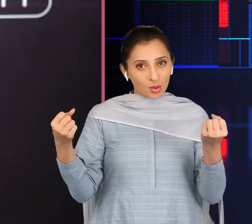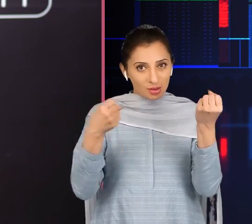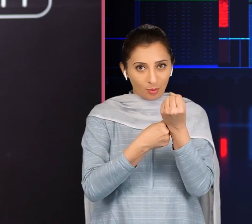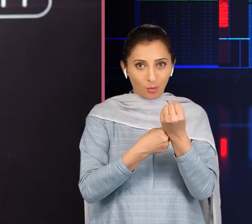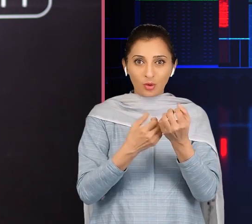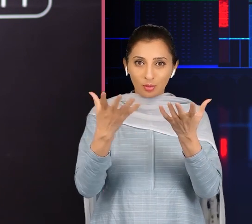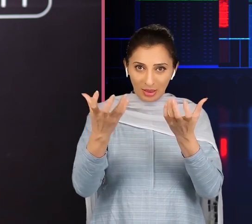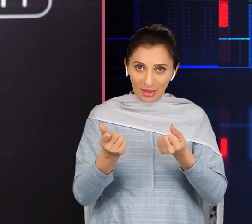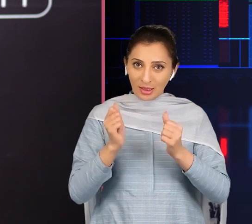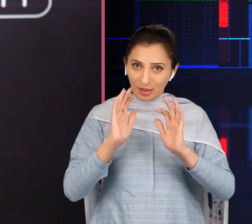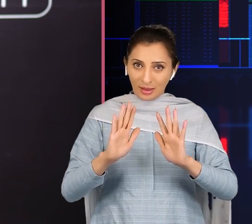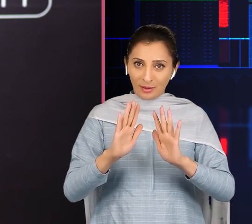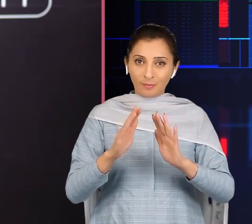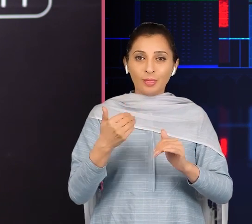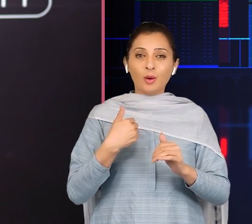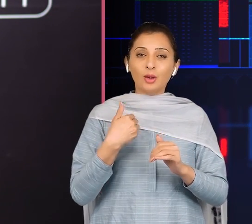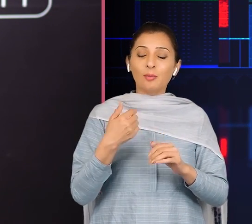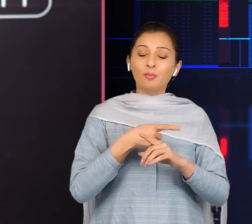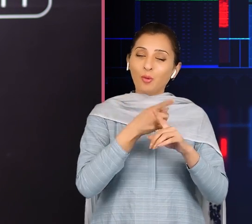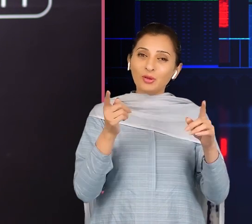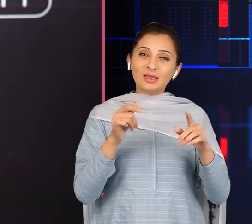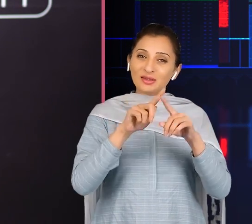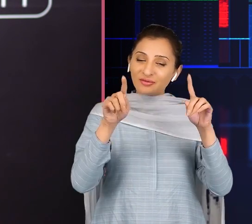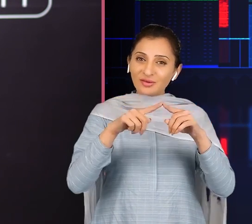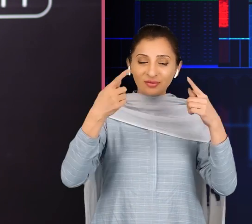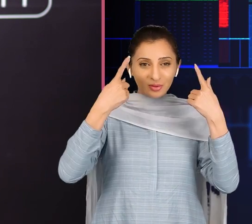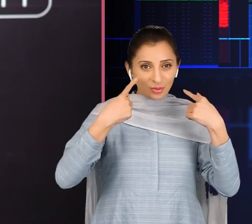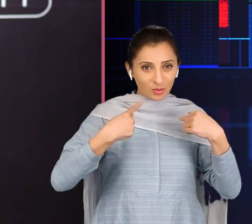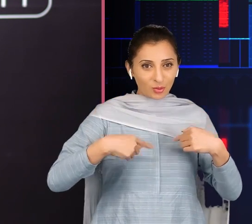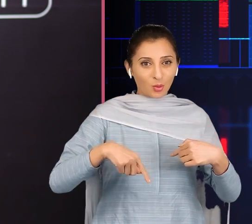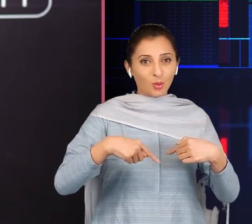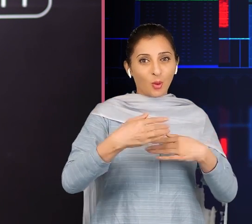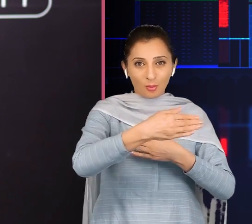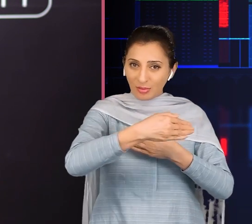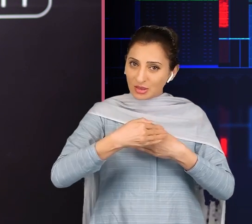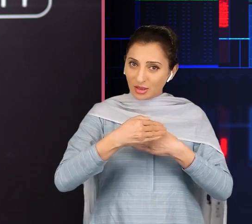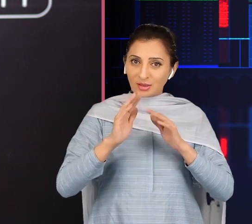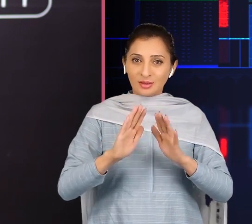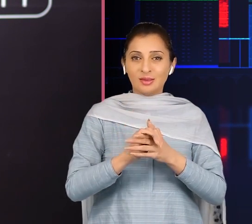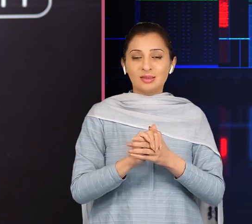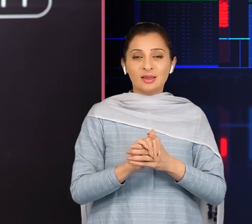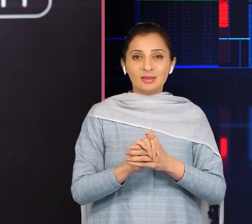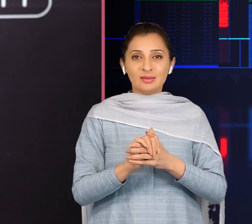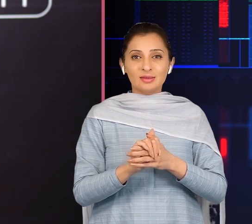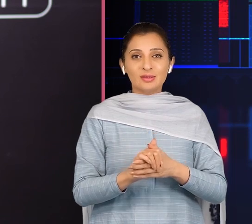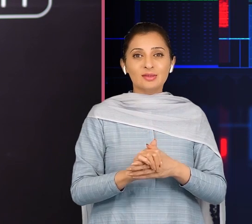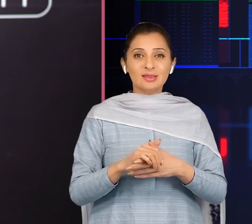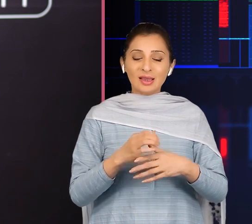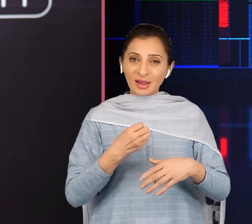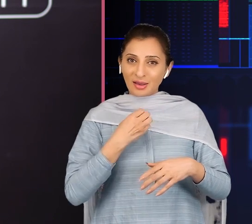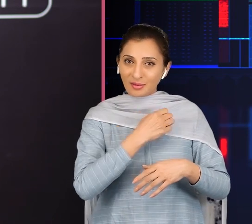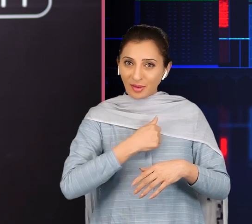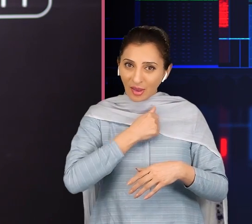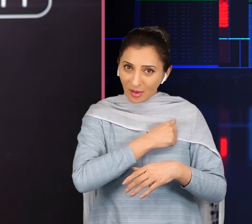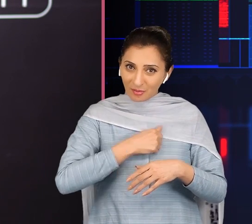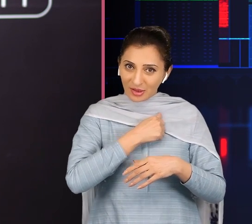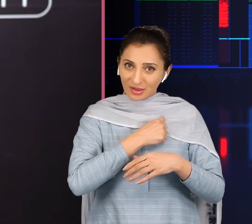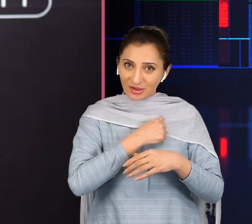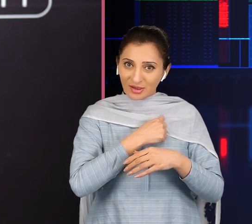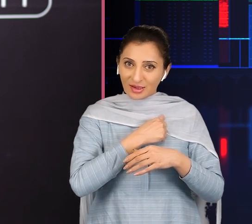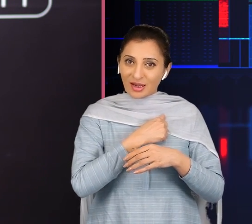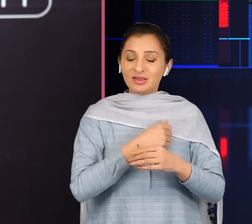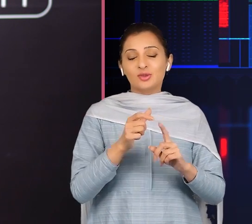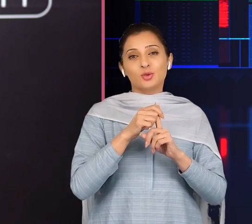of their support. We've managed to save so many lives. So good people exist. Empathy trumps all.